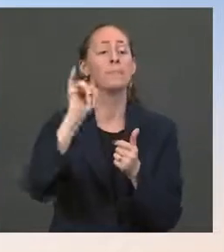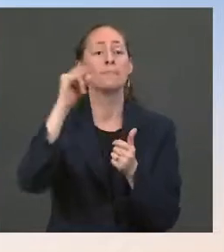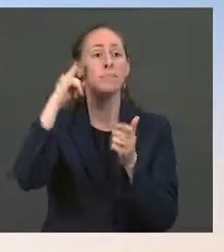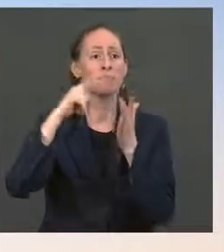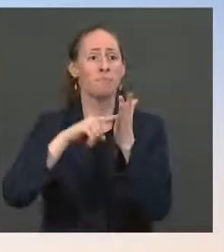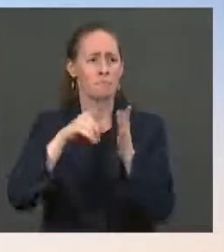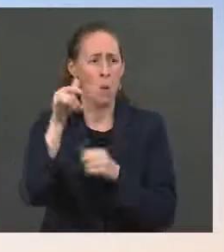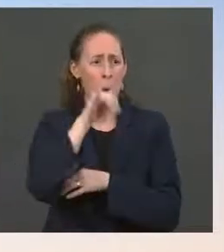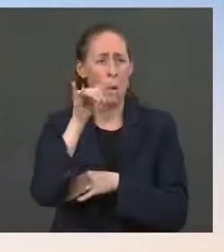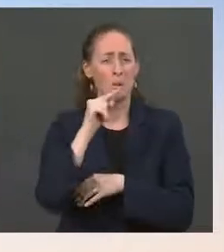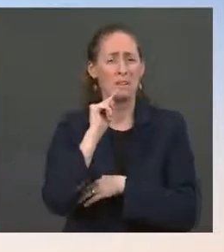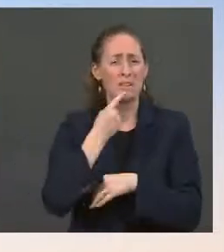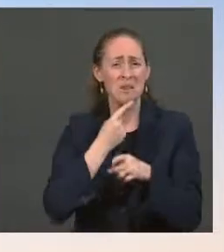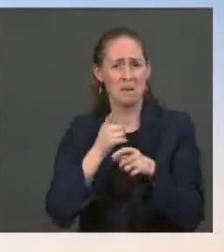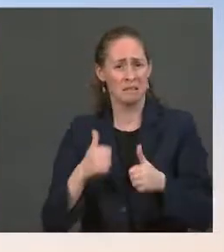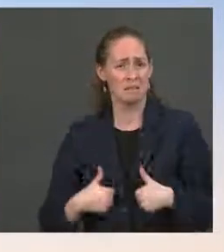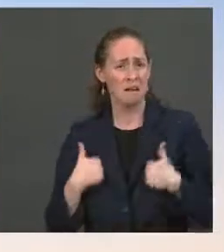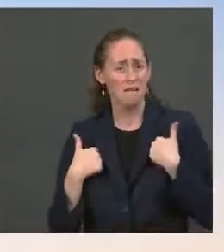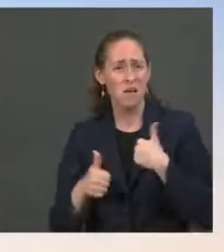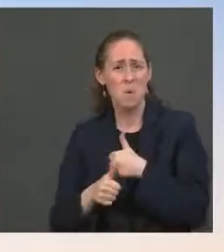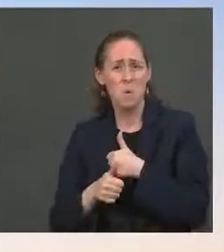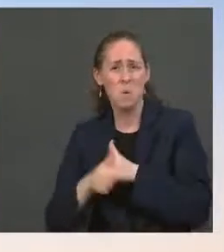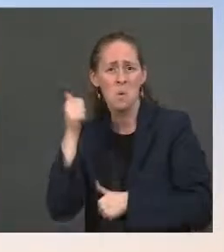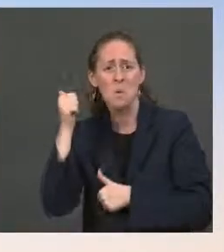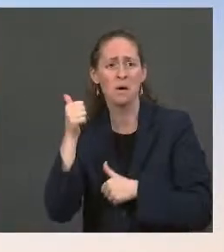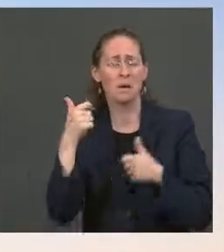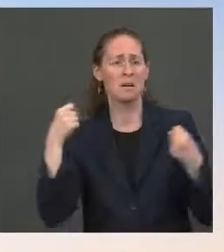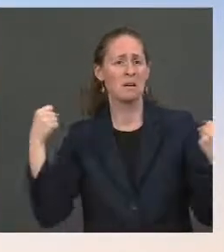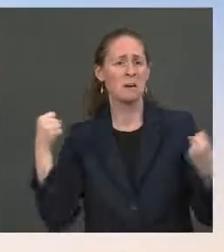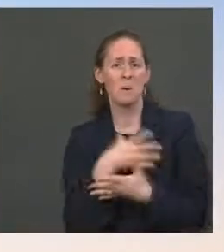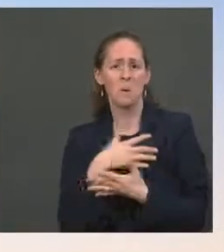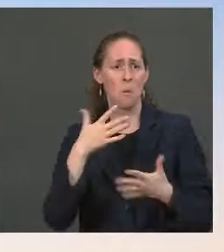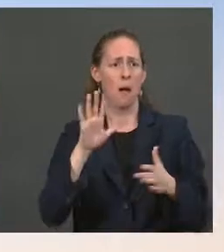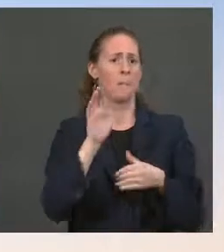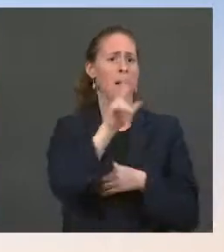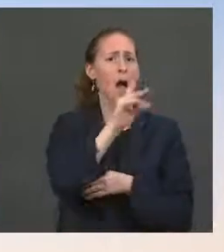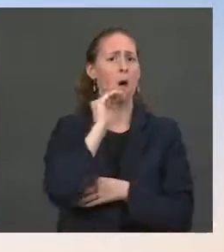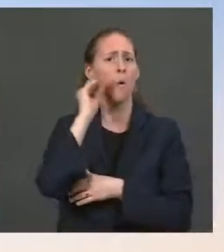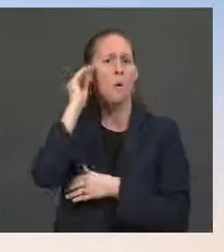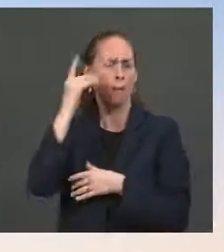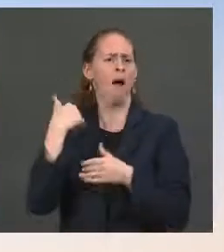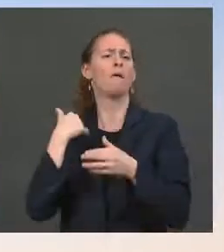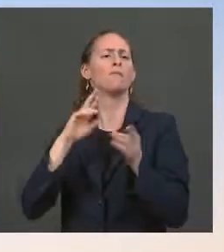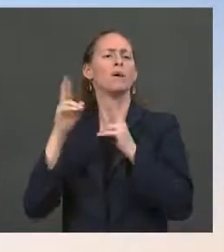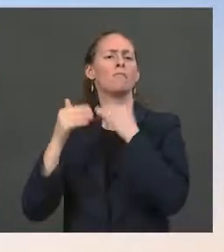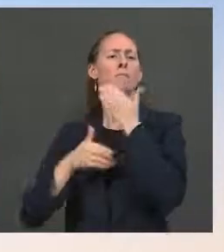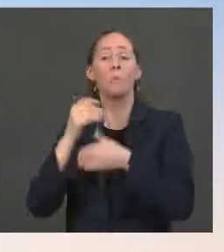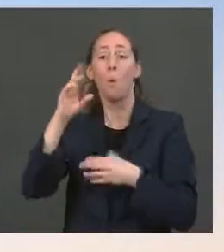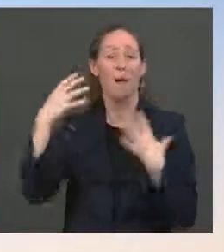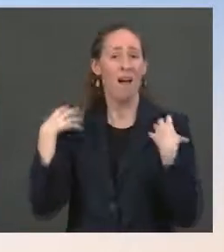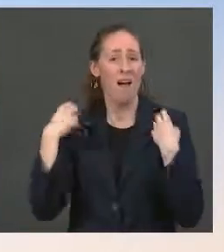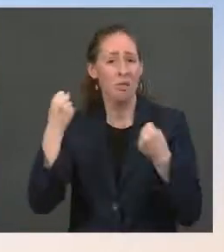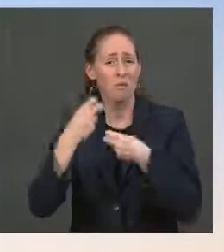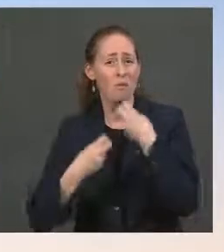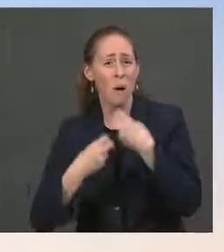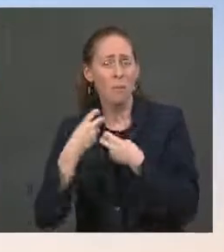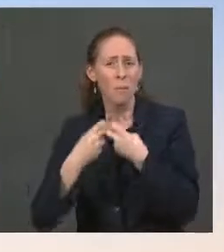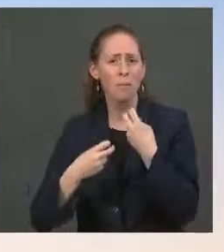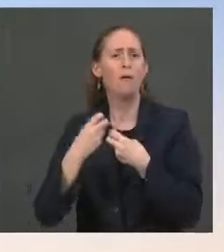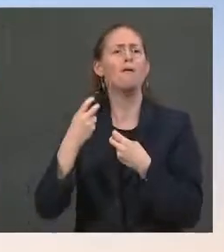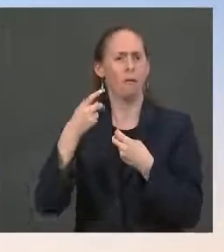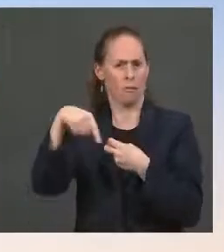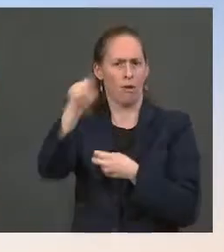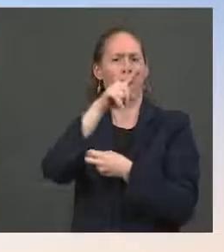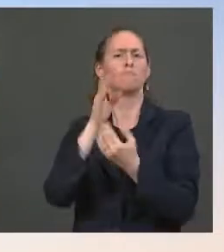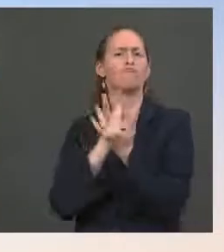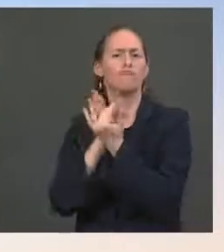who express a concern of fear. It goes through a process. Those who have health issues, those are individuals who go through our